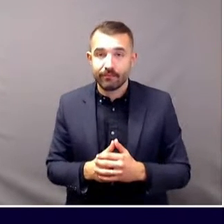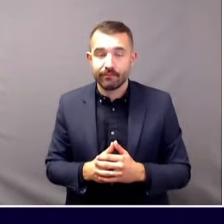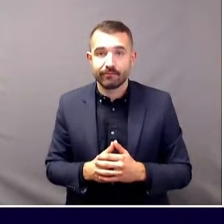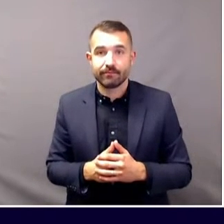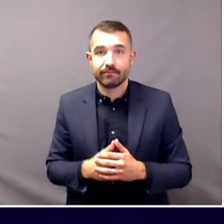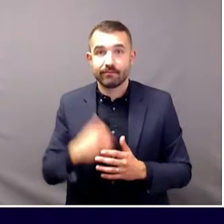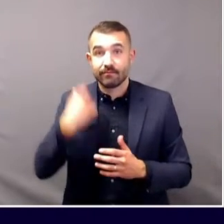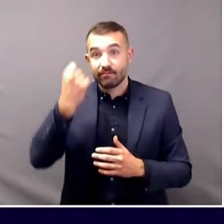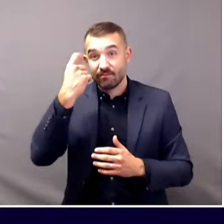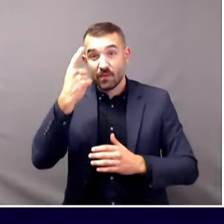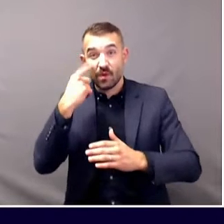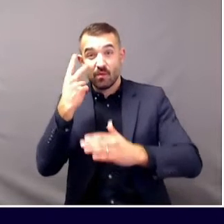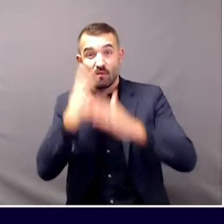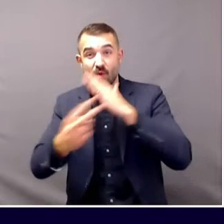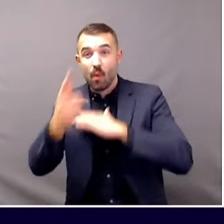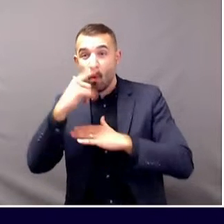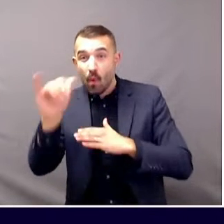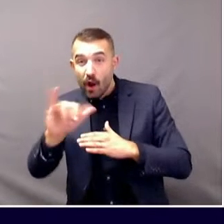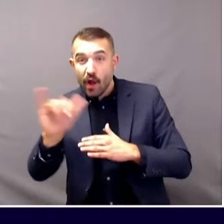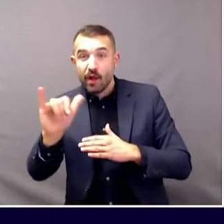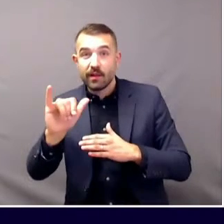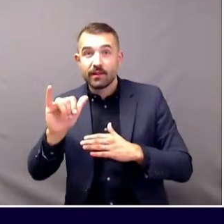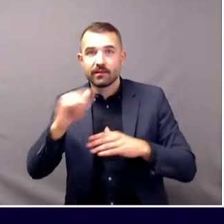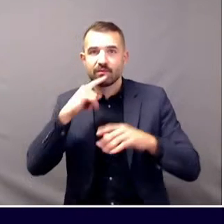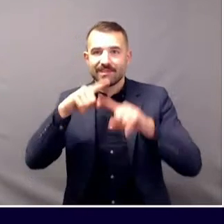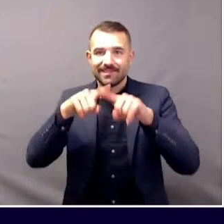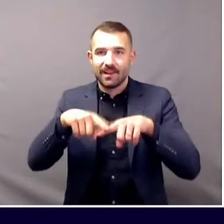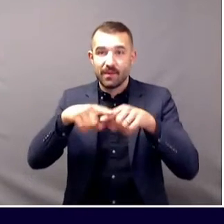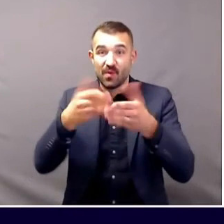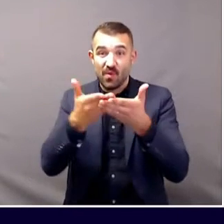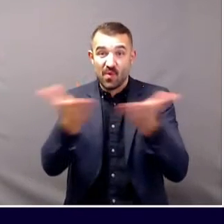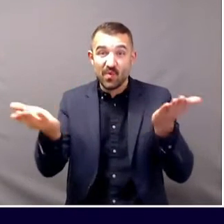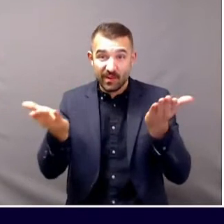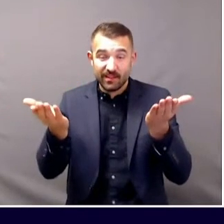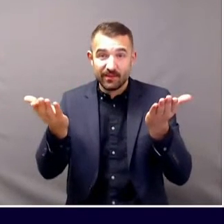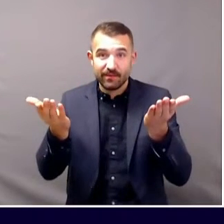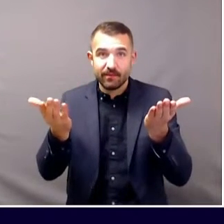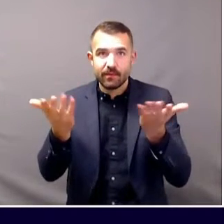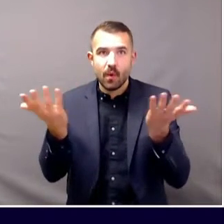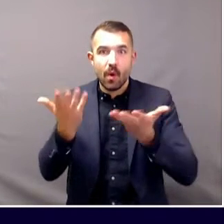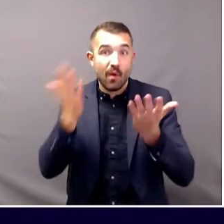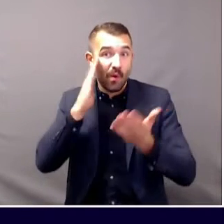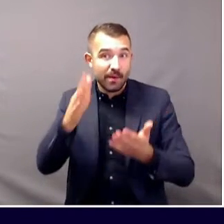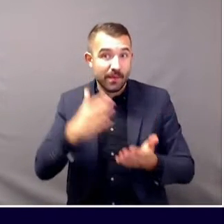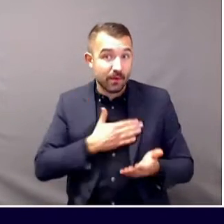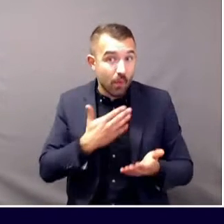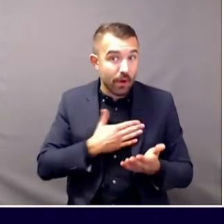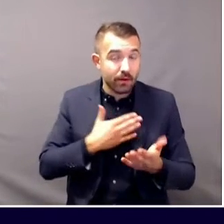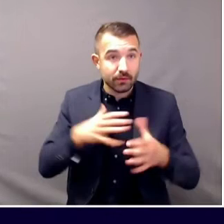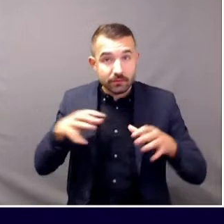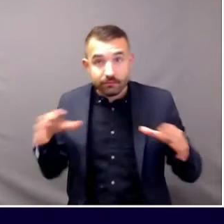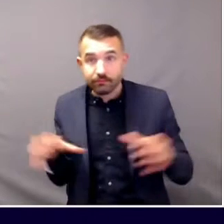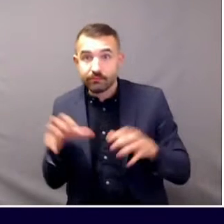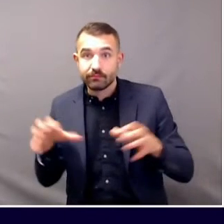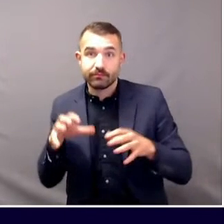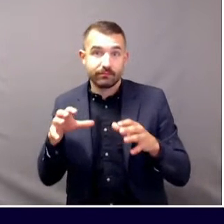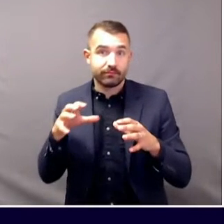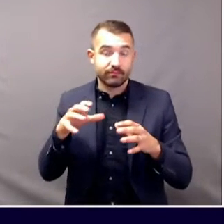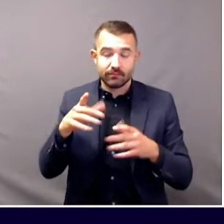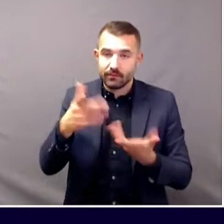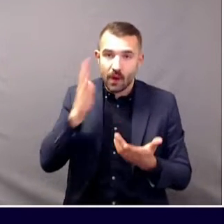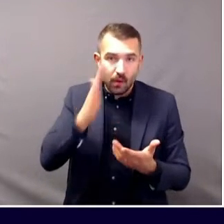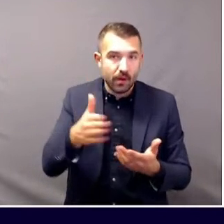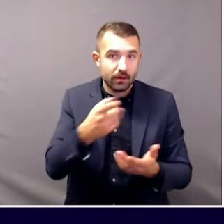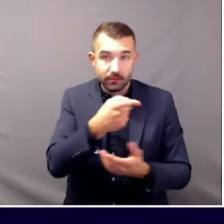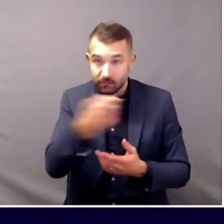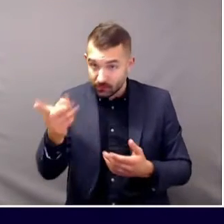are we going to do about it? And are we collectively going to take the steps like face covering and physical